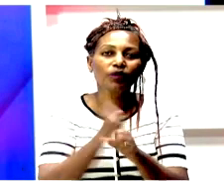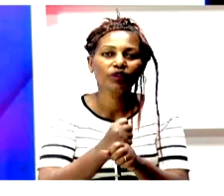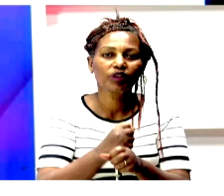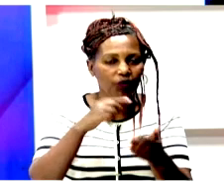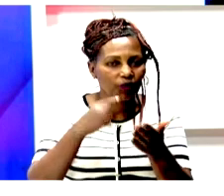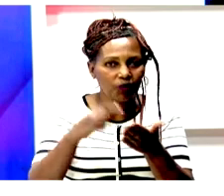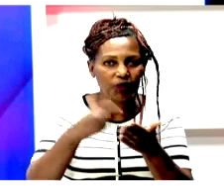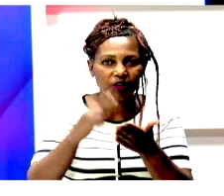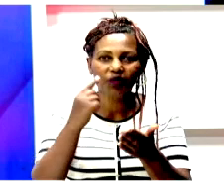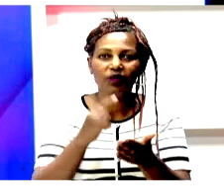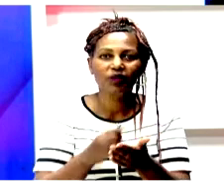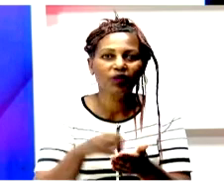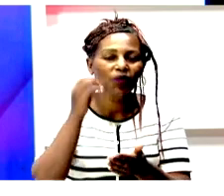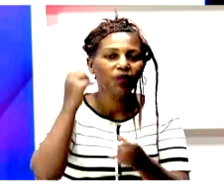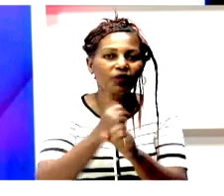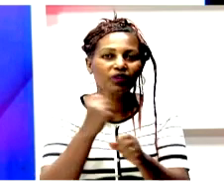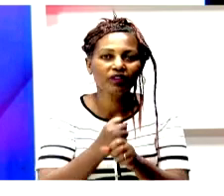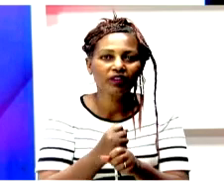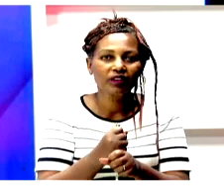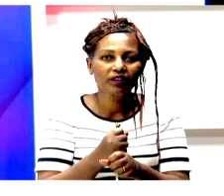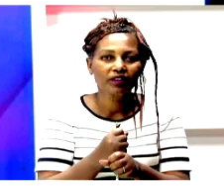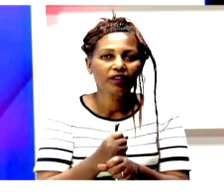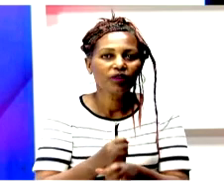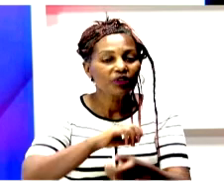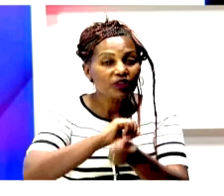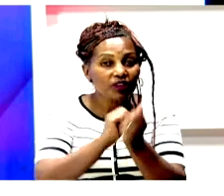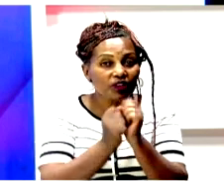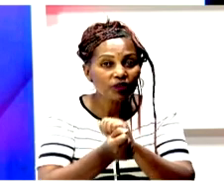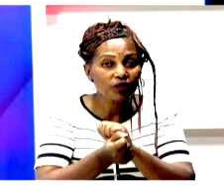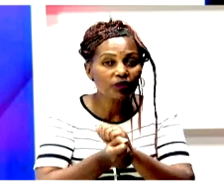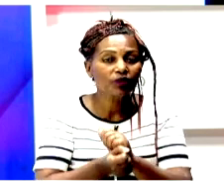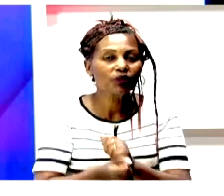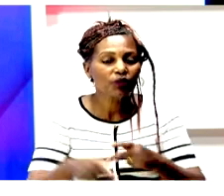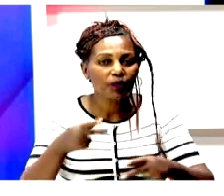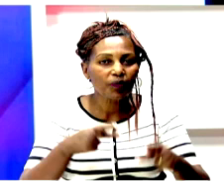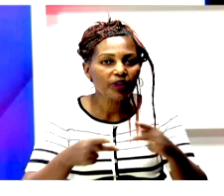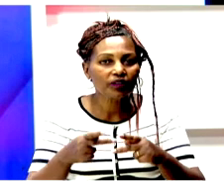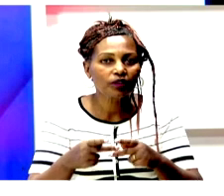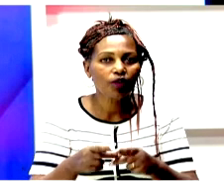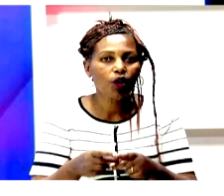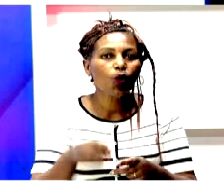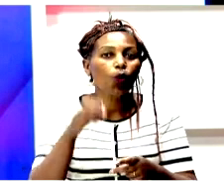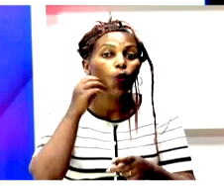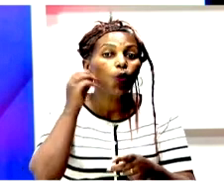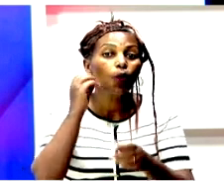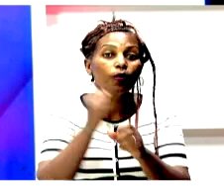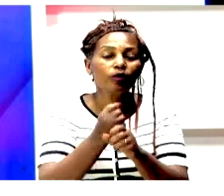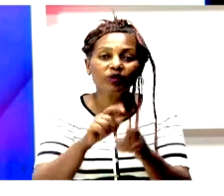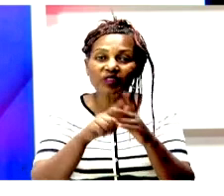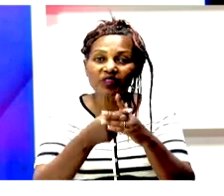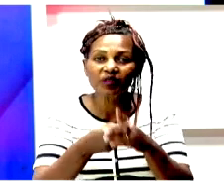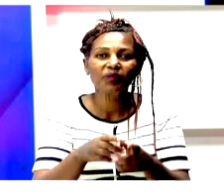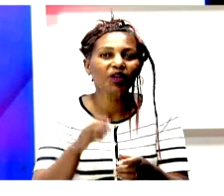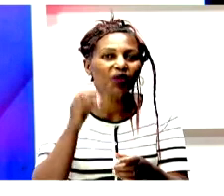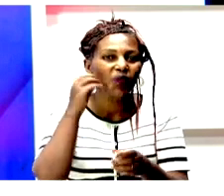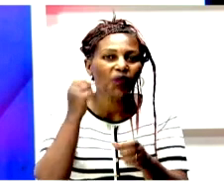homework. Its passive voice form is homework was corrected by